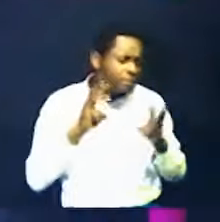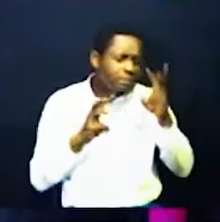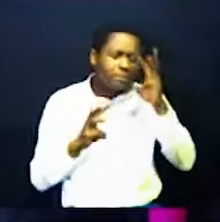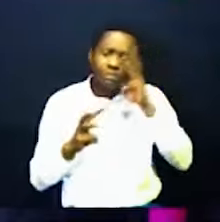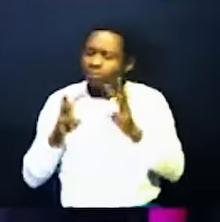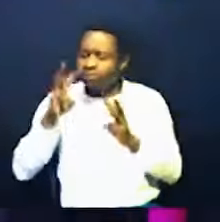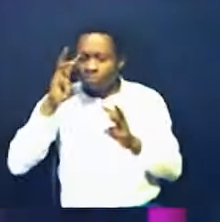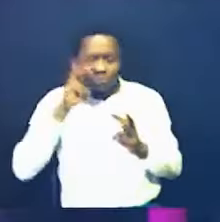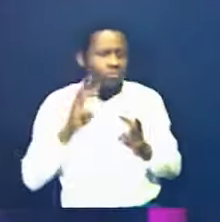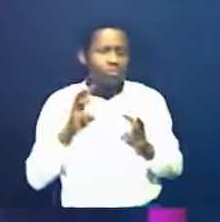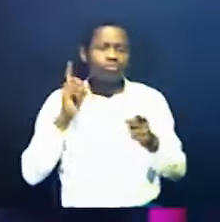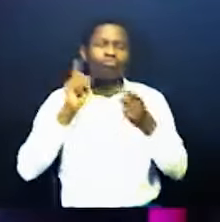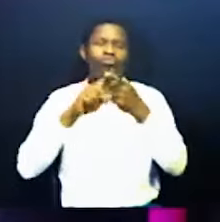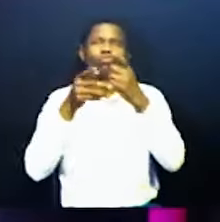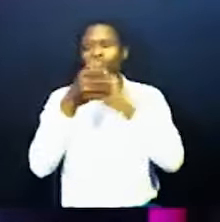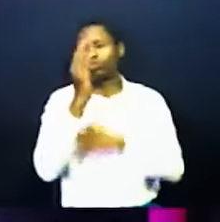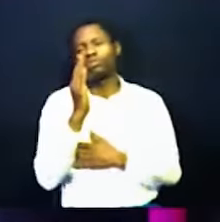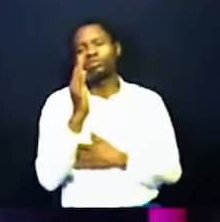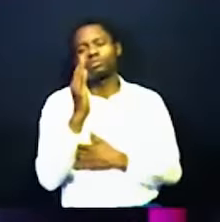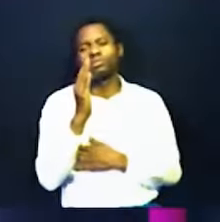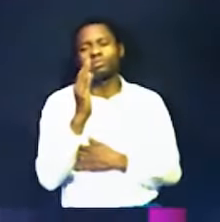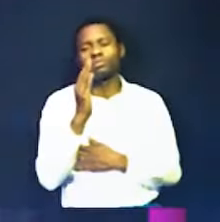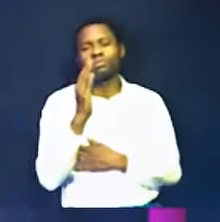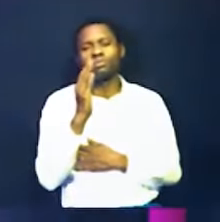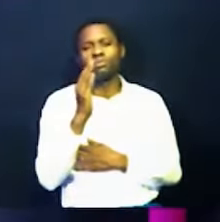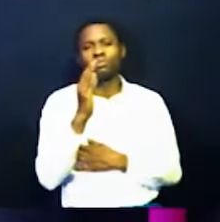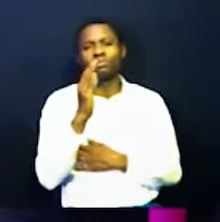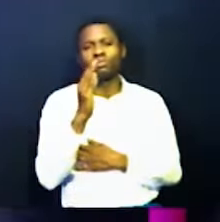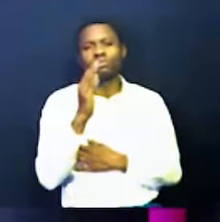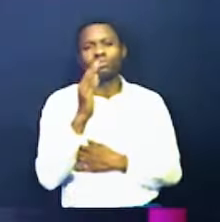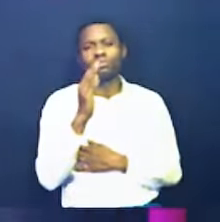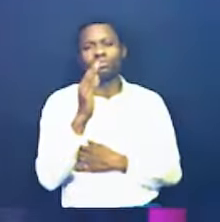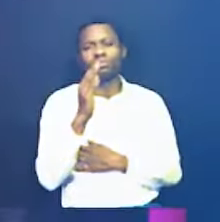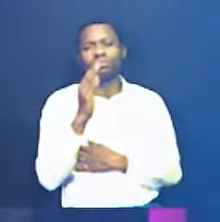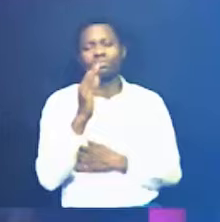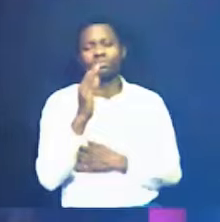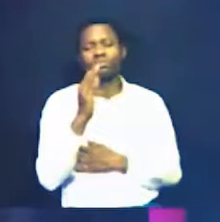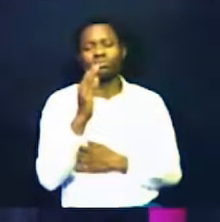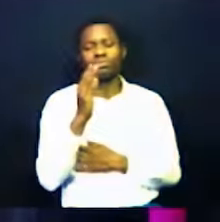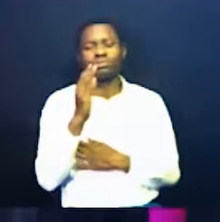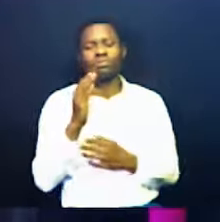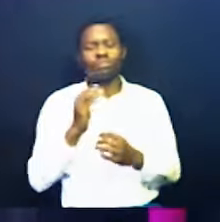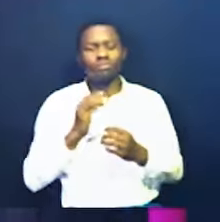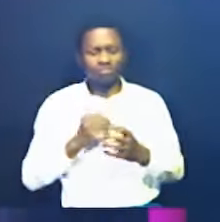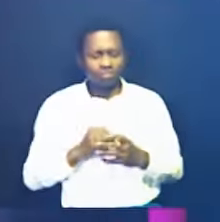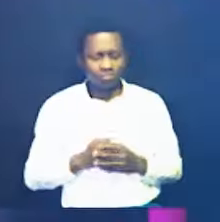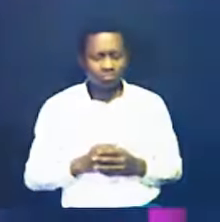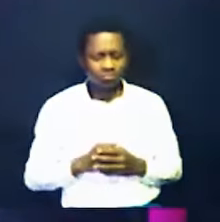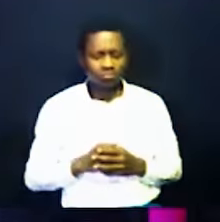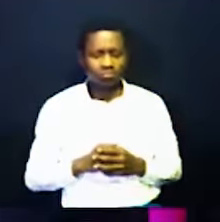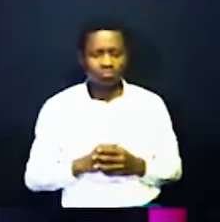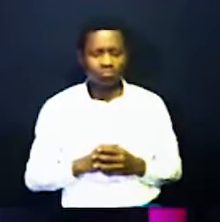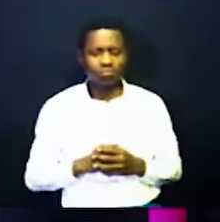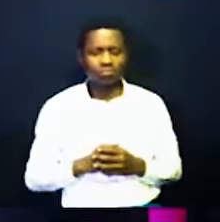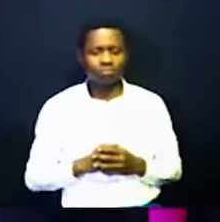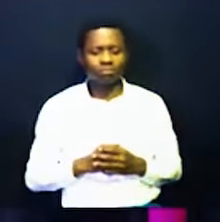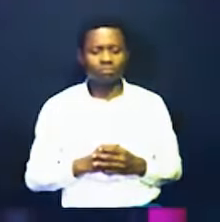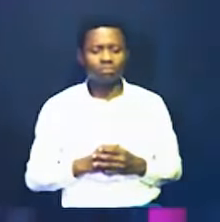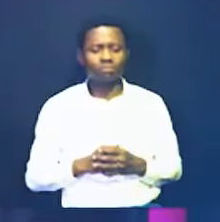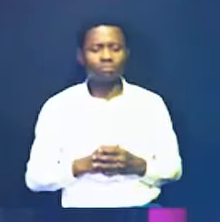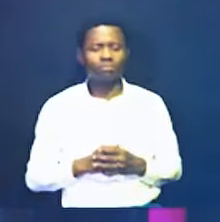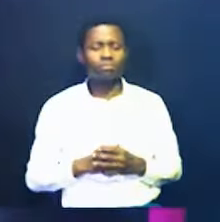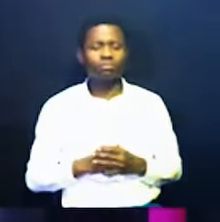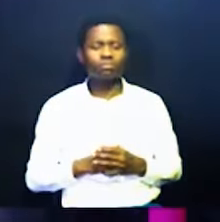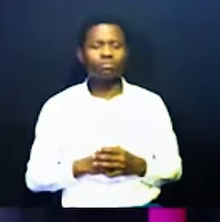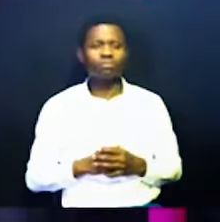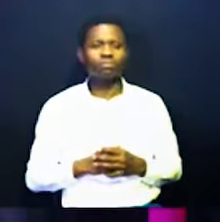wen nim nukremu, nim akuma e dimumu. Na ma ye de e ye weniso. Na Hezekiah